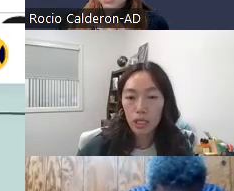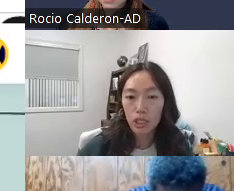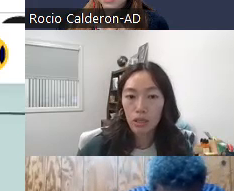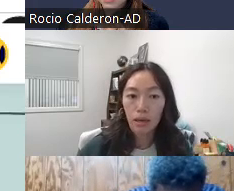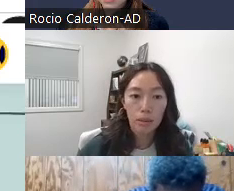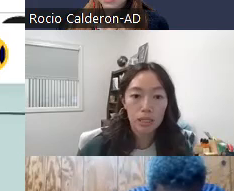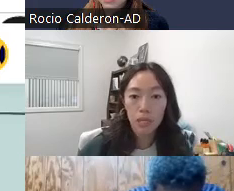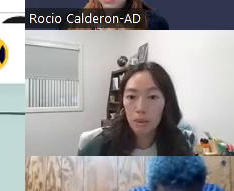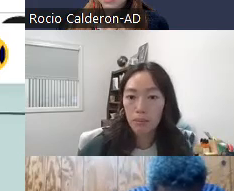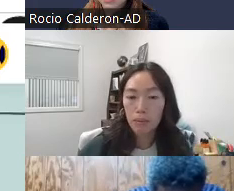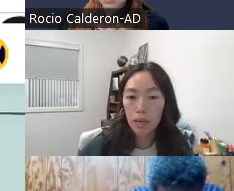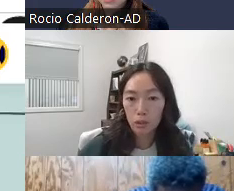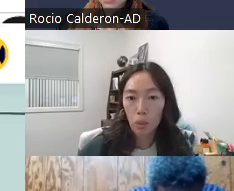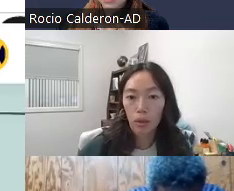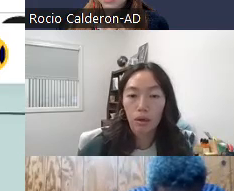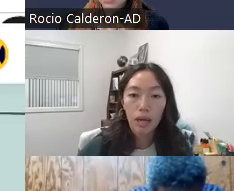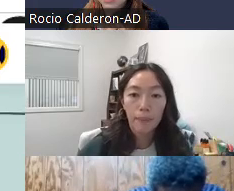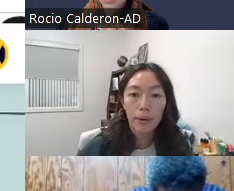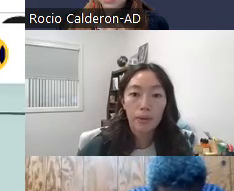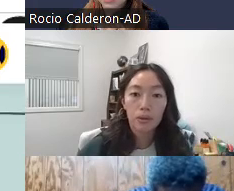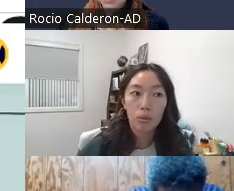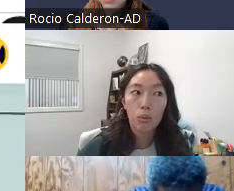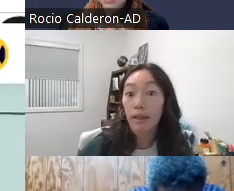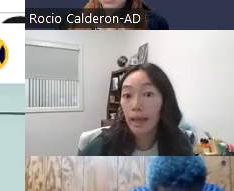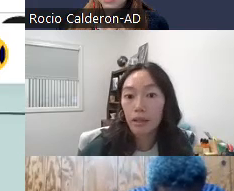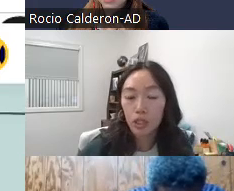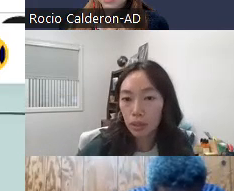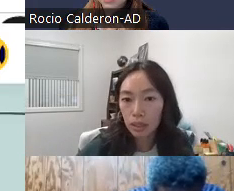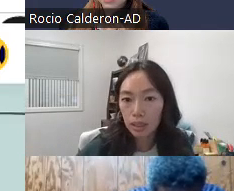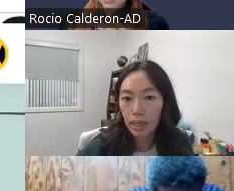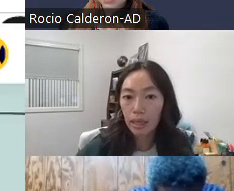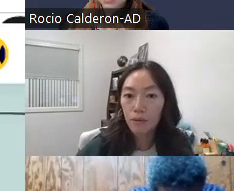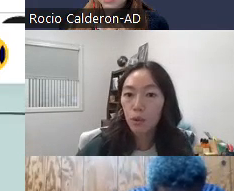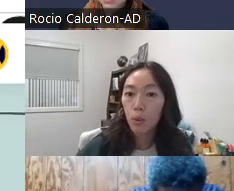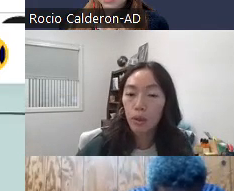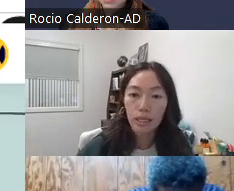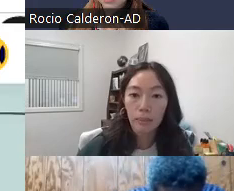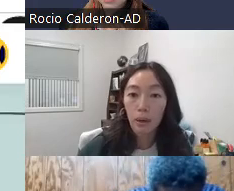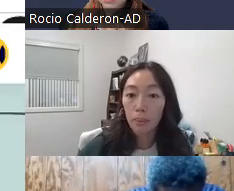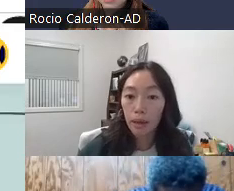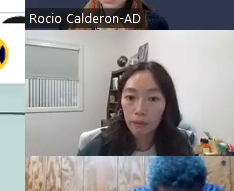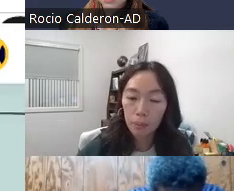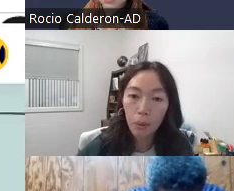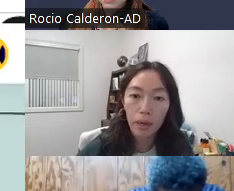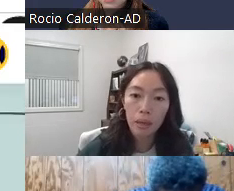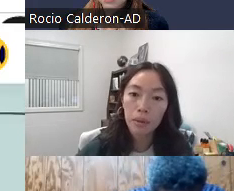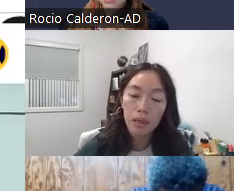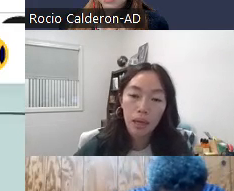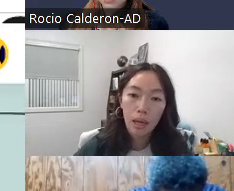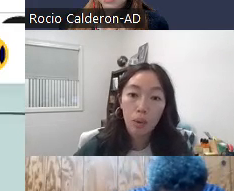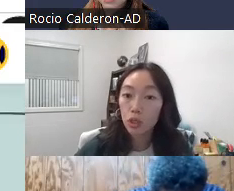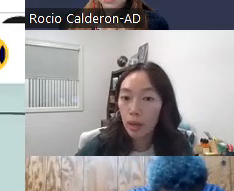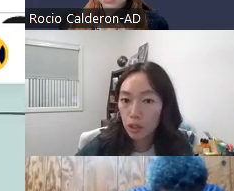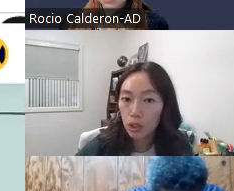a presentation sometime next quarter about more like eligibility. Like if you were to think about applying for the